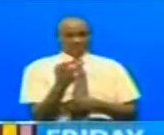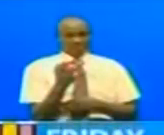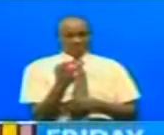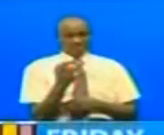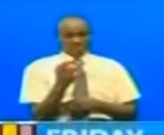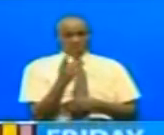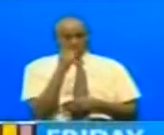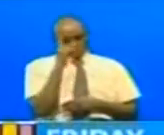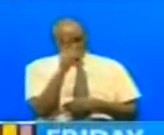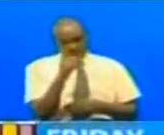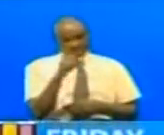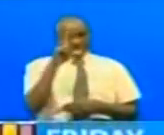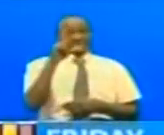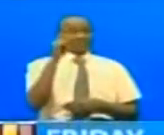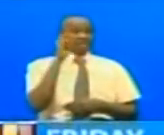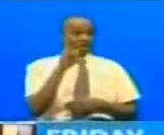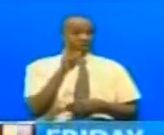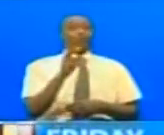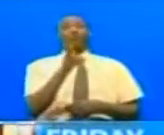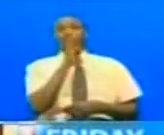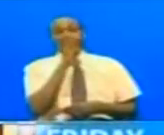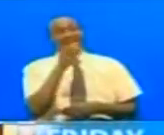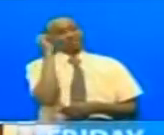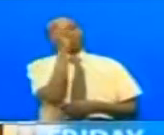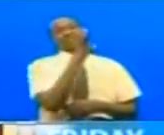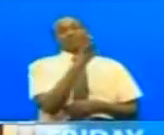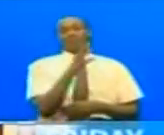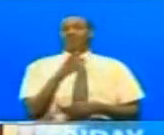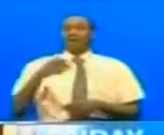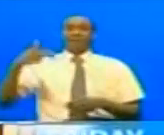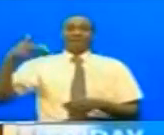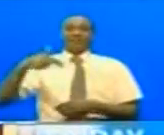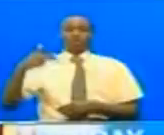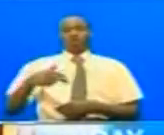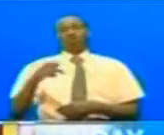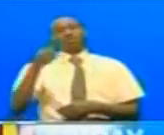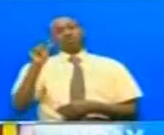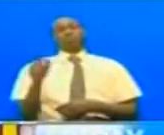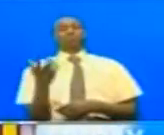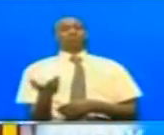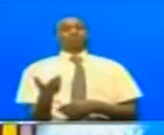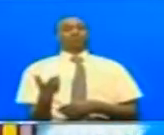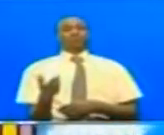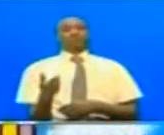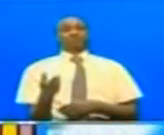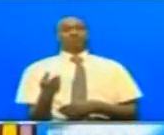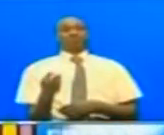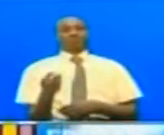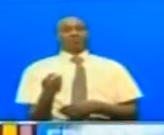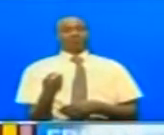1 liter of water is expensive than petrol, mm-hmm. which comes from abroad, then the process of